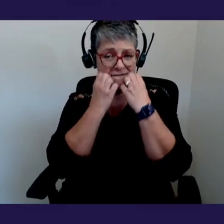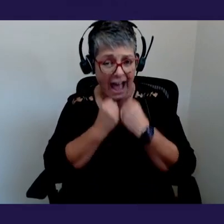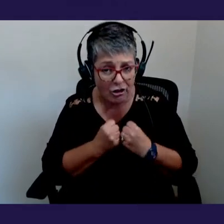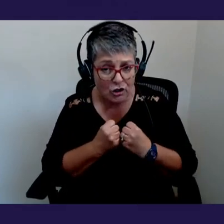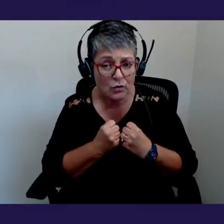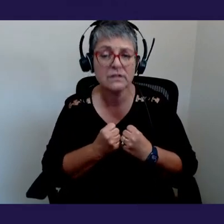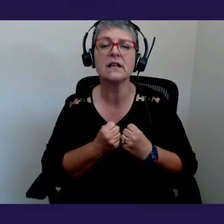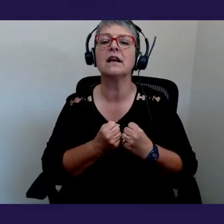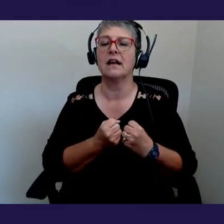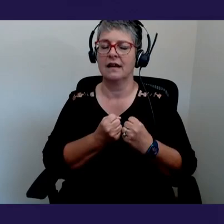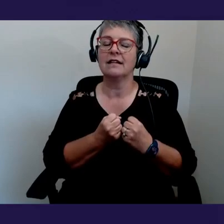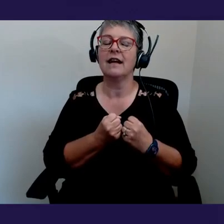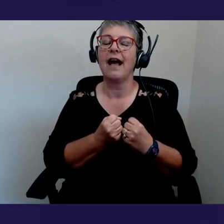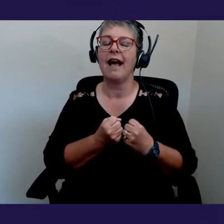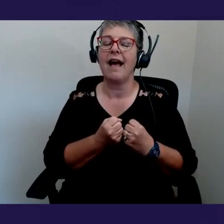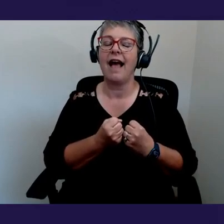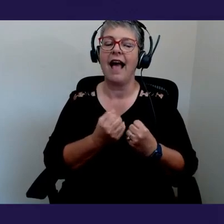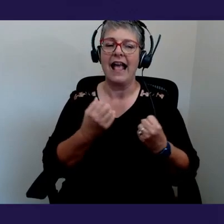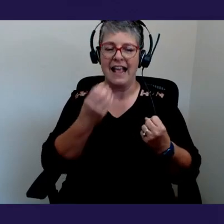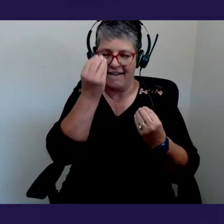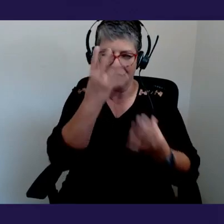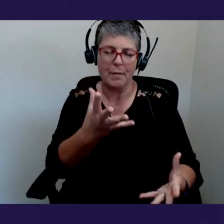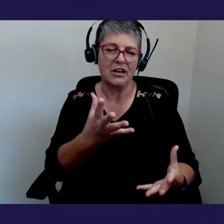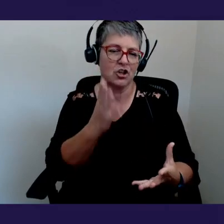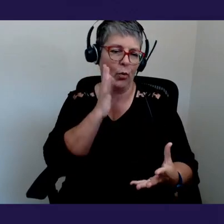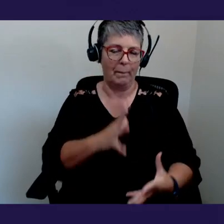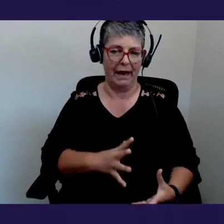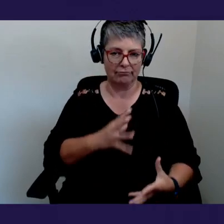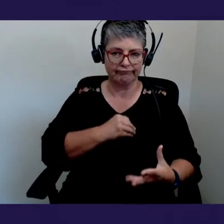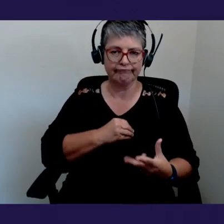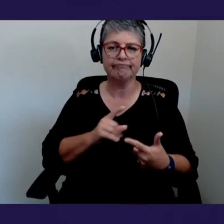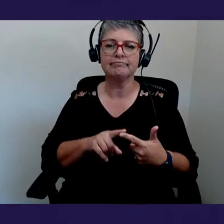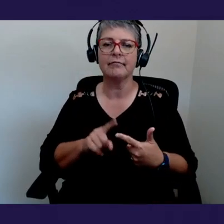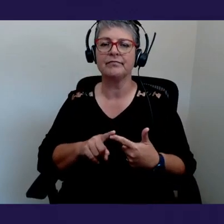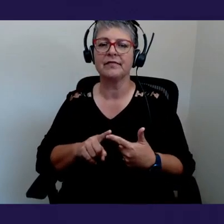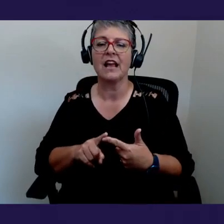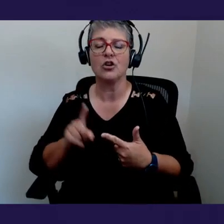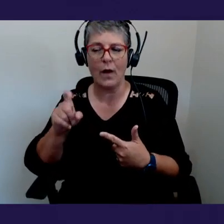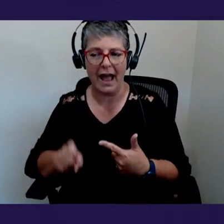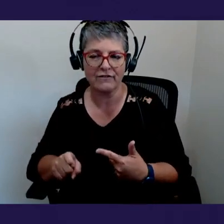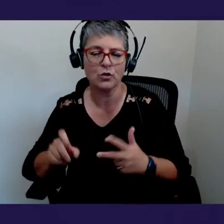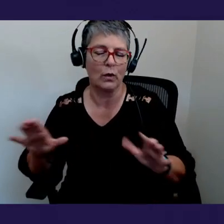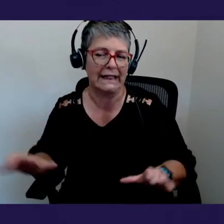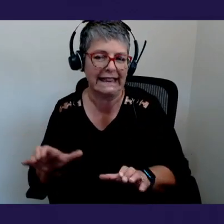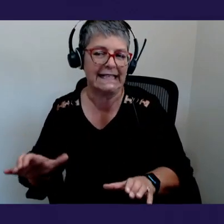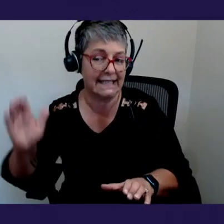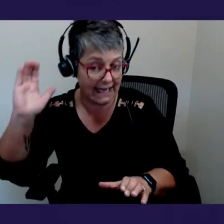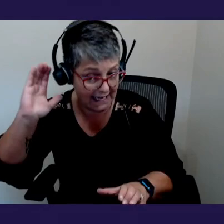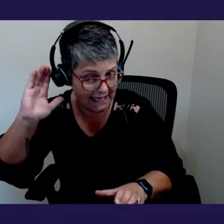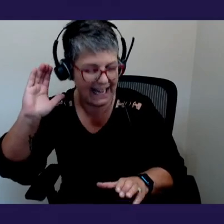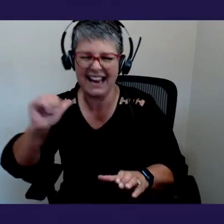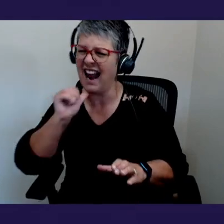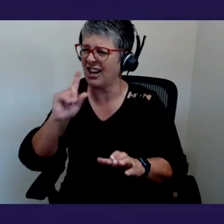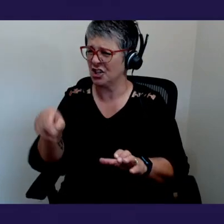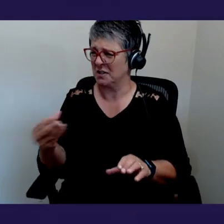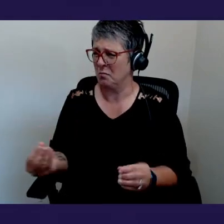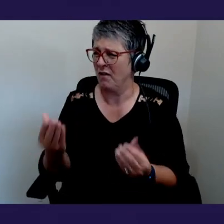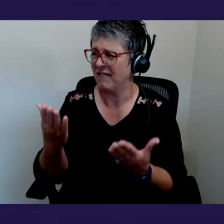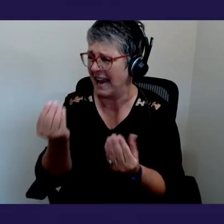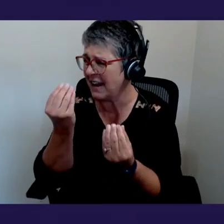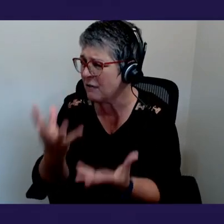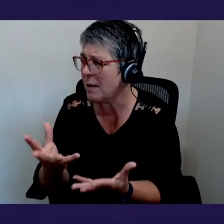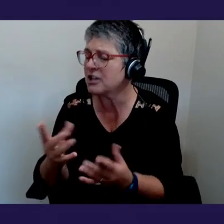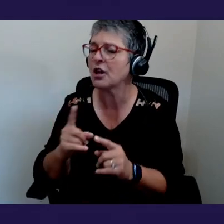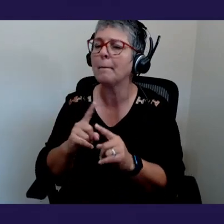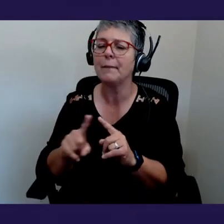information. Active listening is a key intervention as well. We're not just here to provide information, we're here to give it